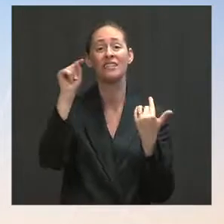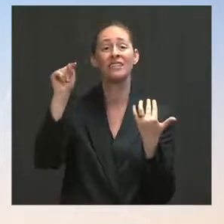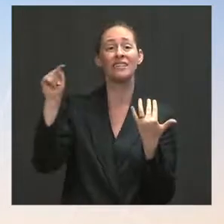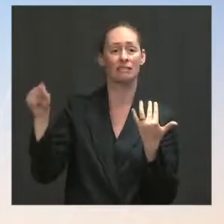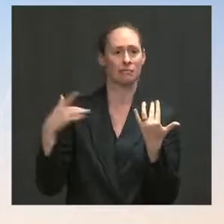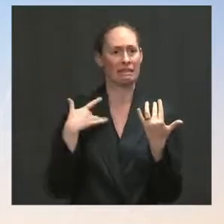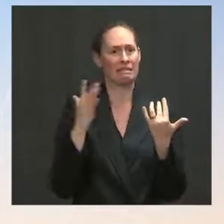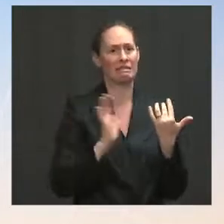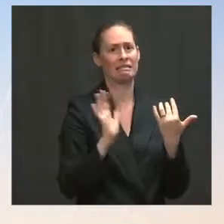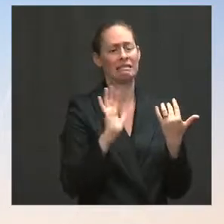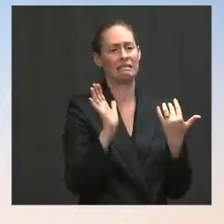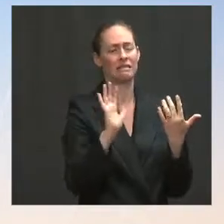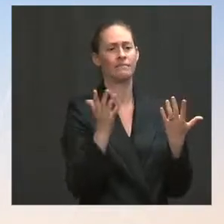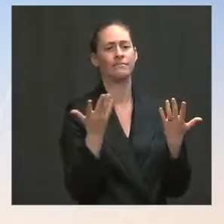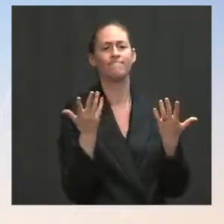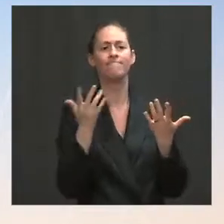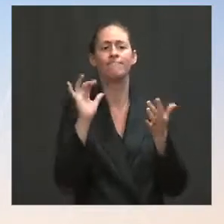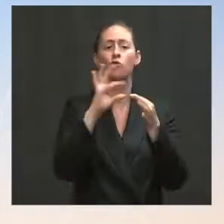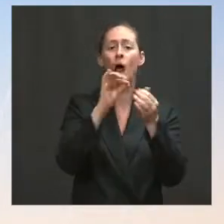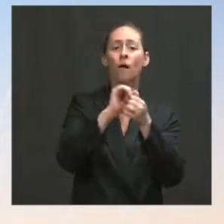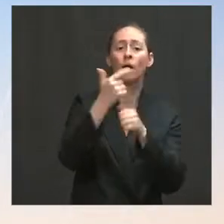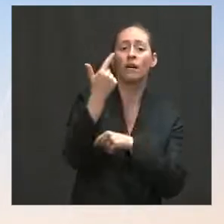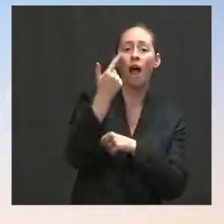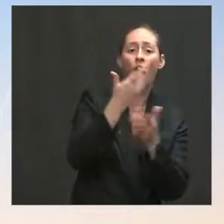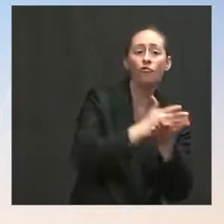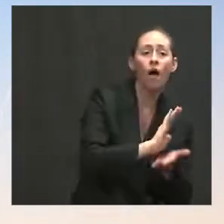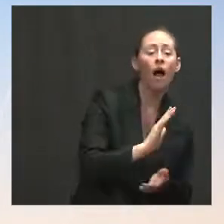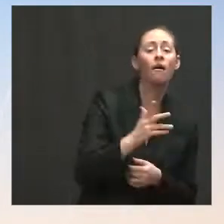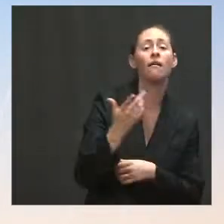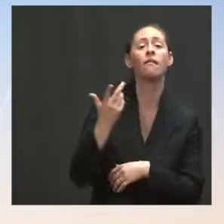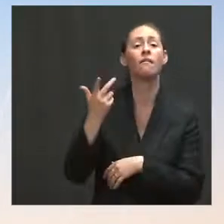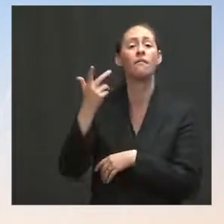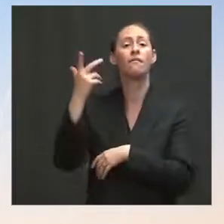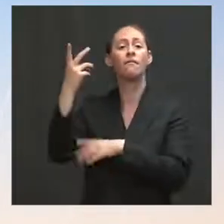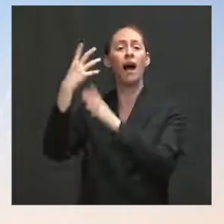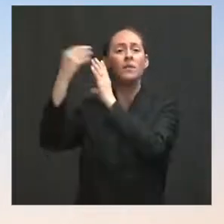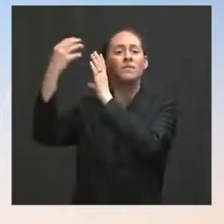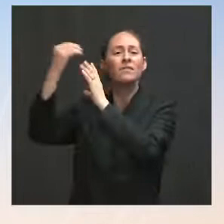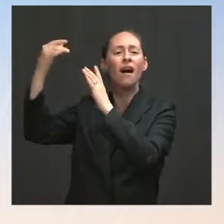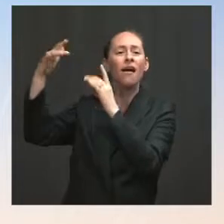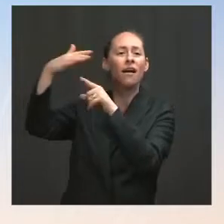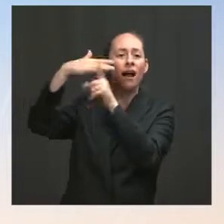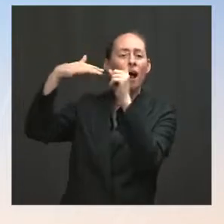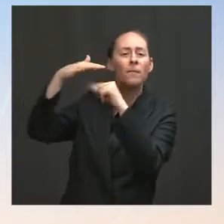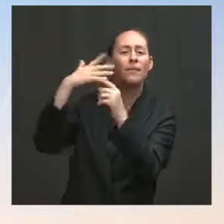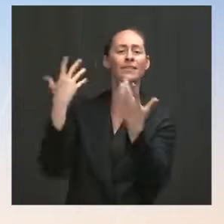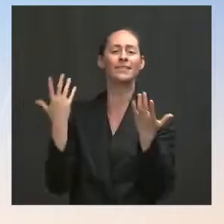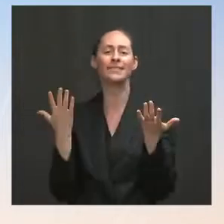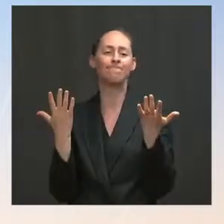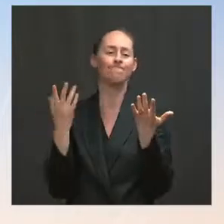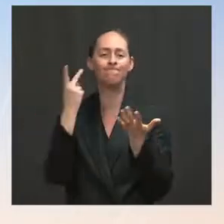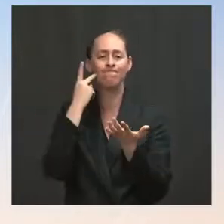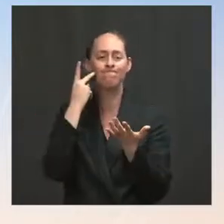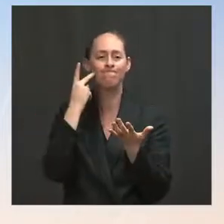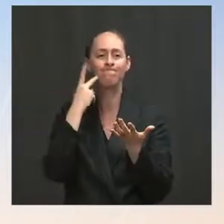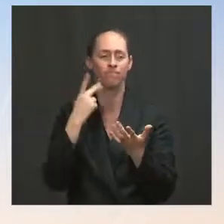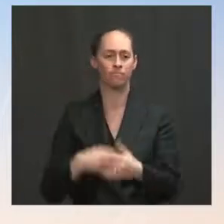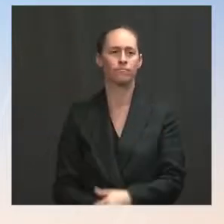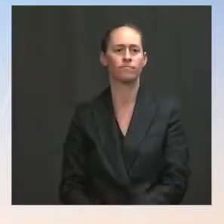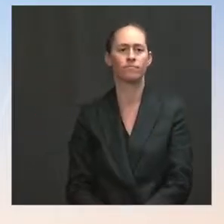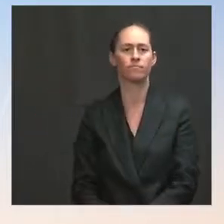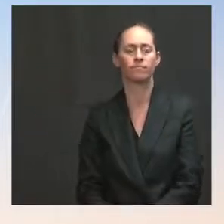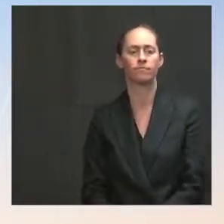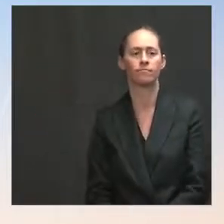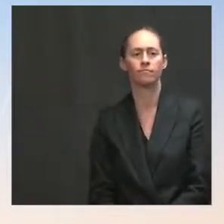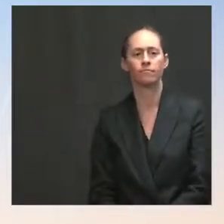it's gun rights, climate, who are out there advocating for this. So he's talked about his support for returning to the